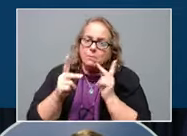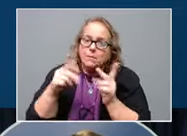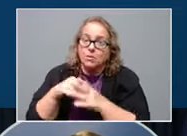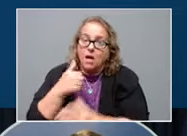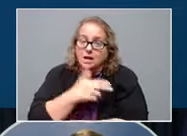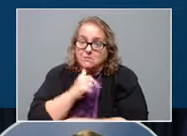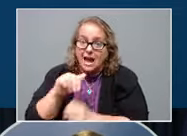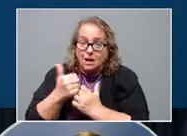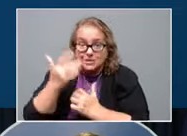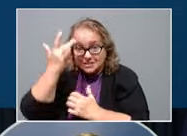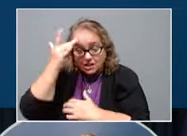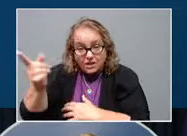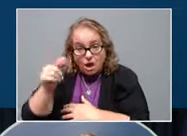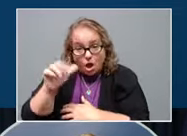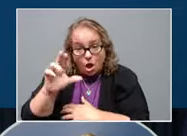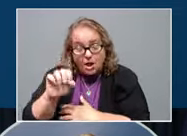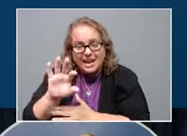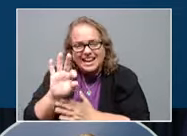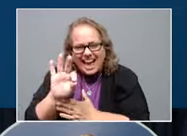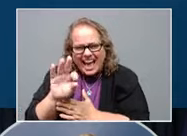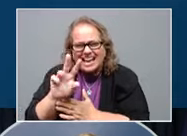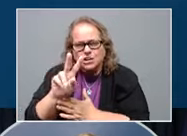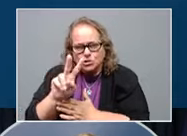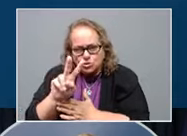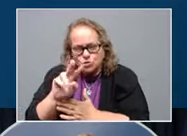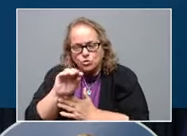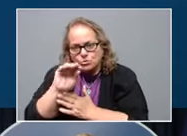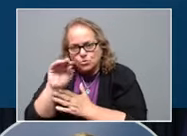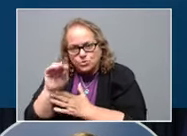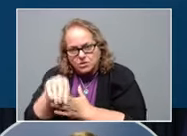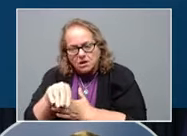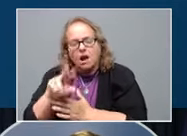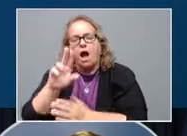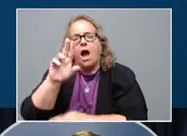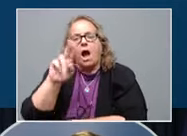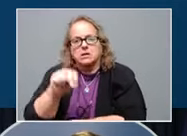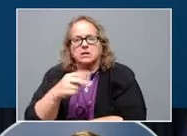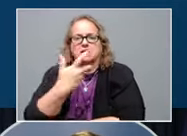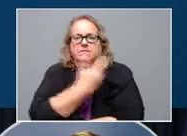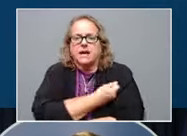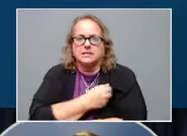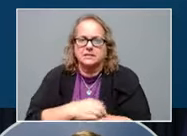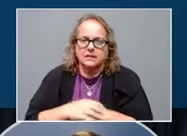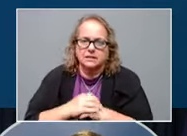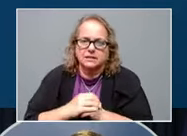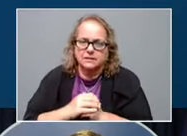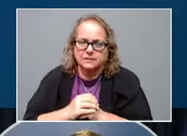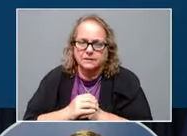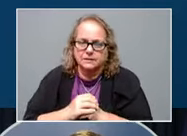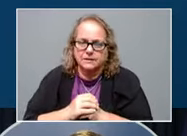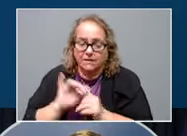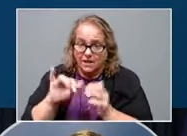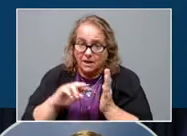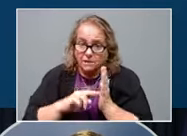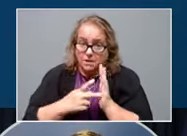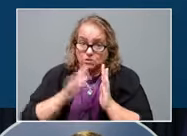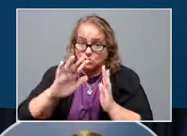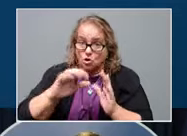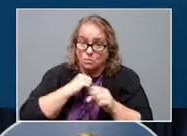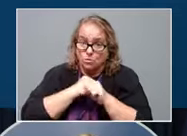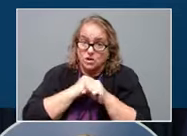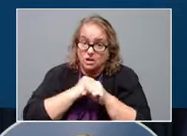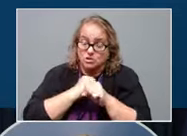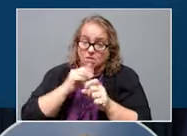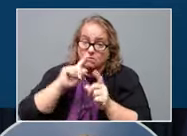92% all unvaccinated. That means that your protection against going to the hospital